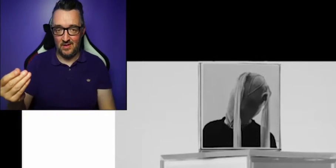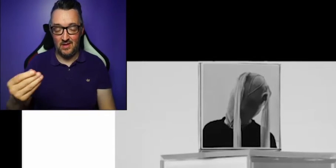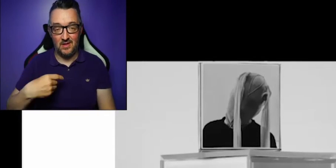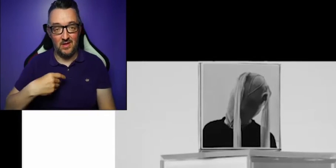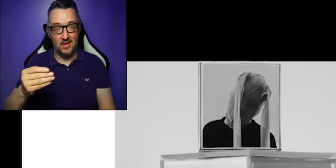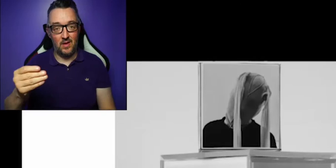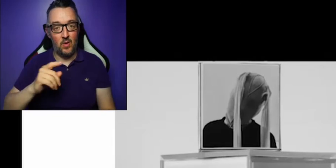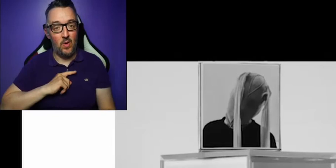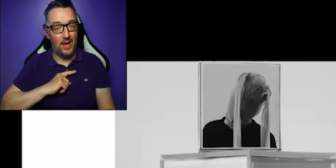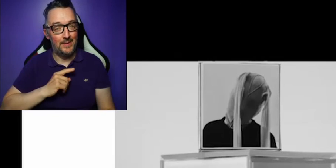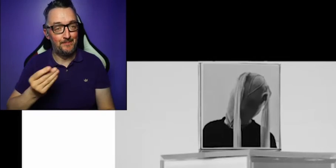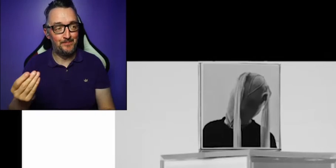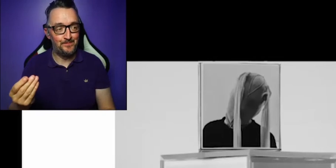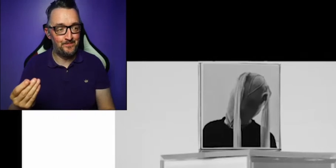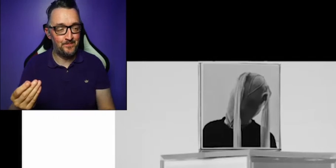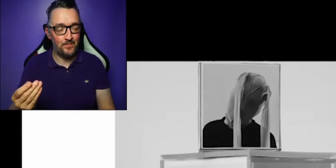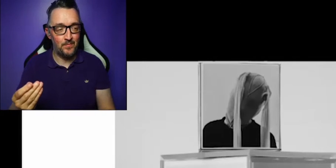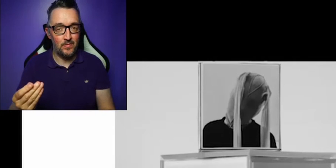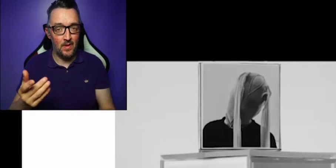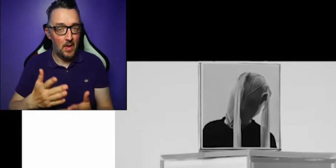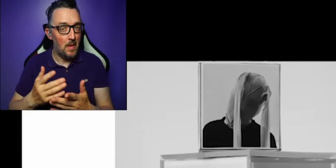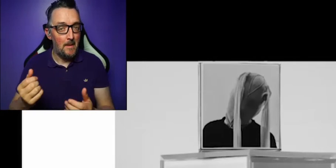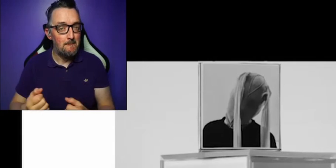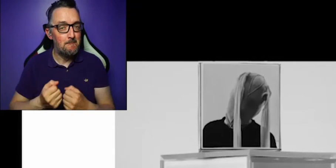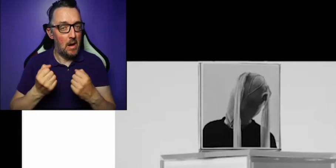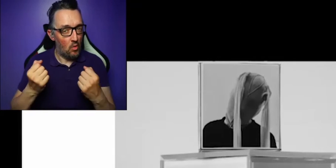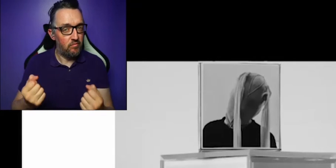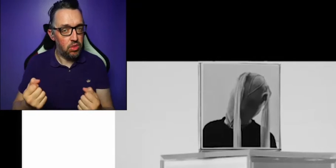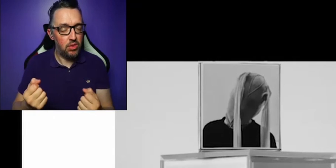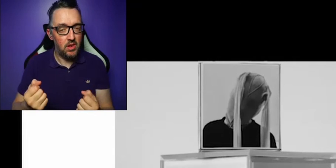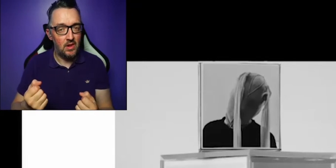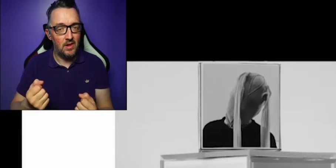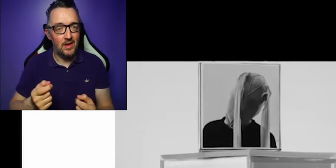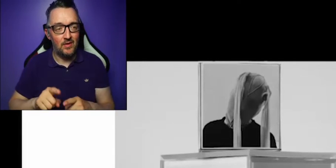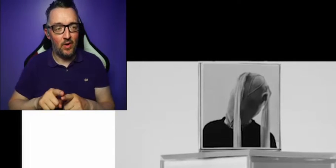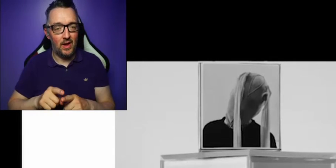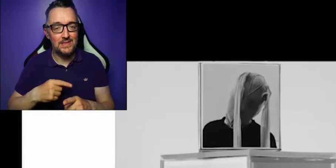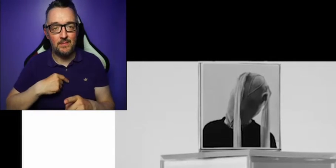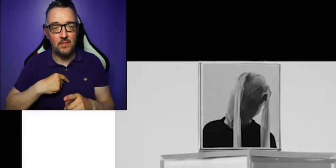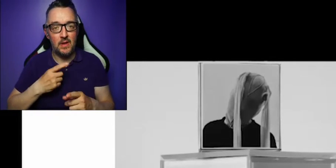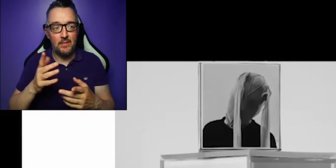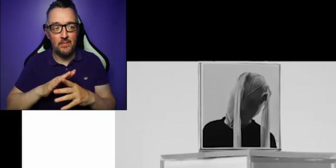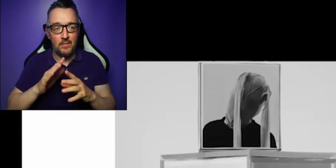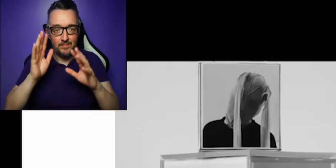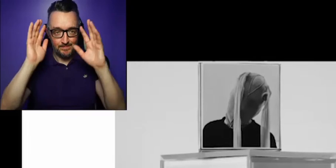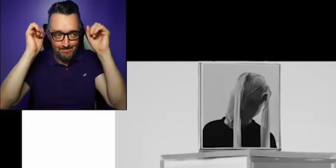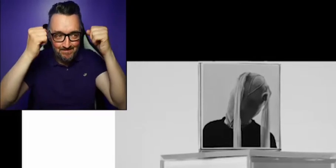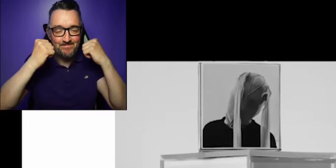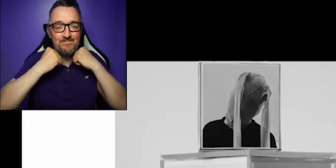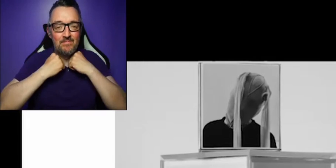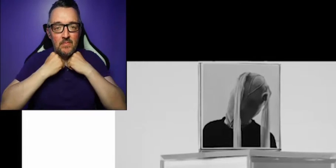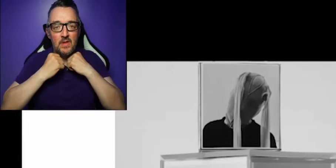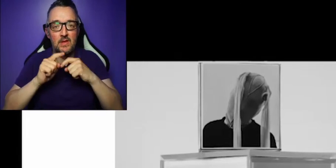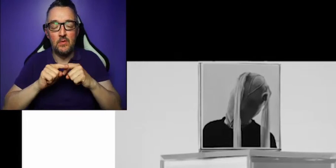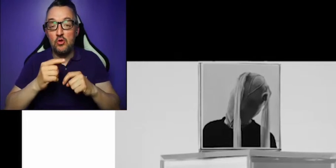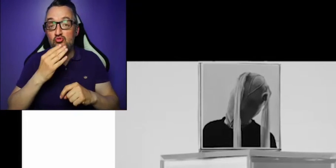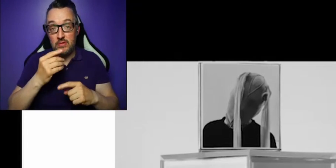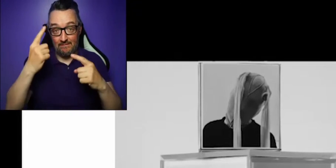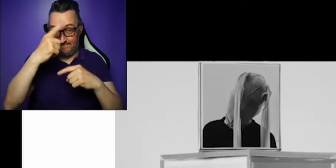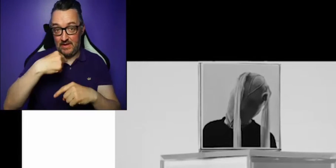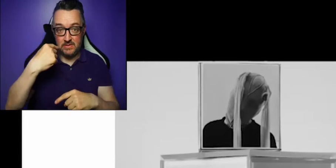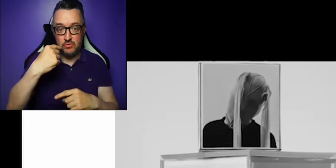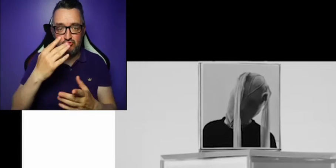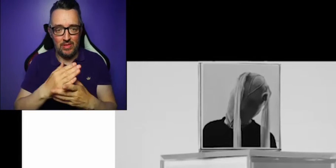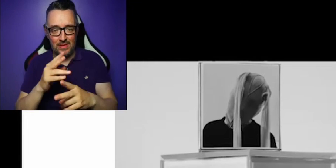quite powerful for me, because again, it was a way of sort of denuding and also covering myself, using my face,